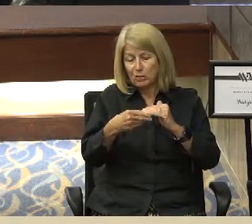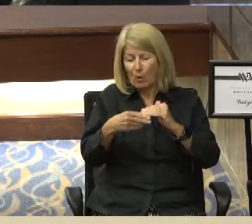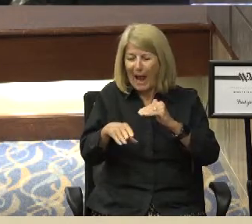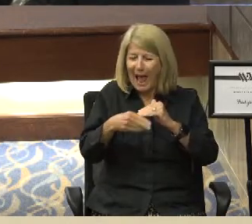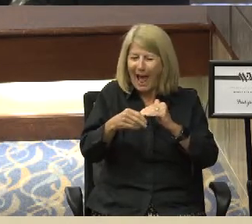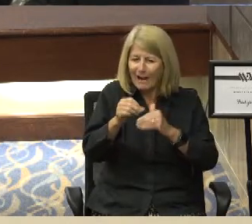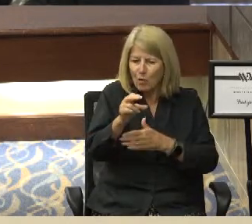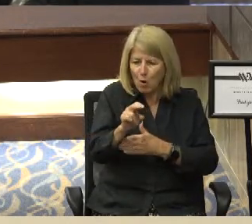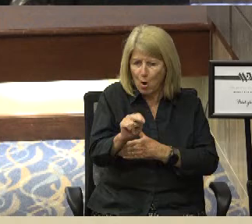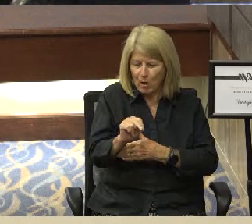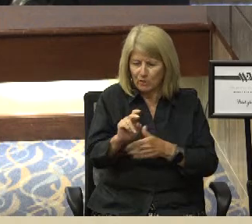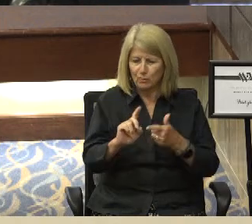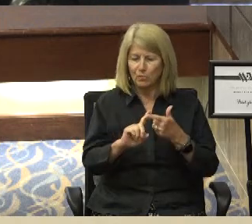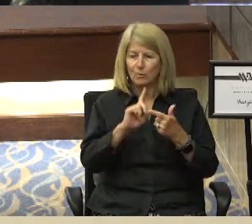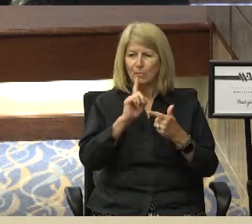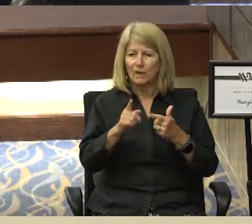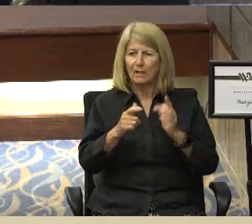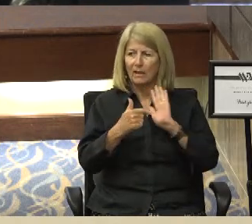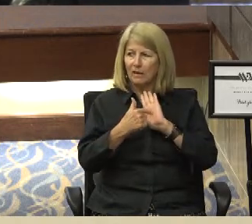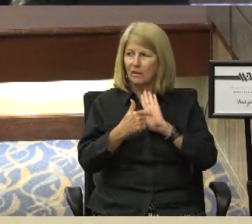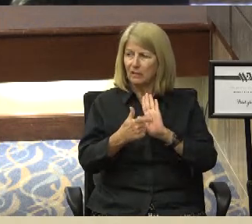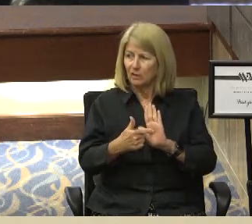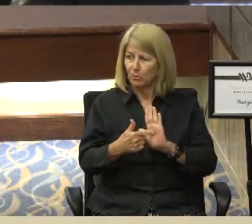really accentuate